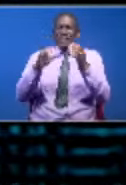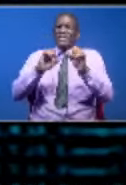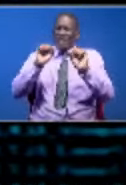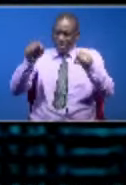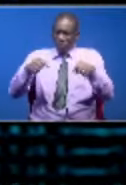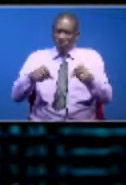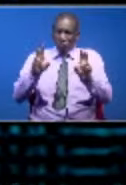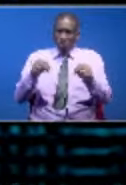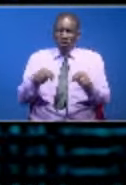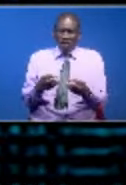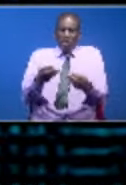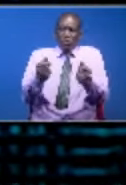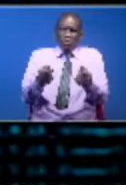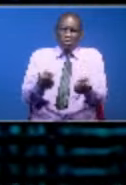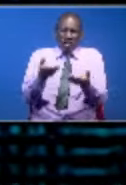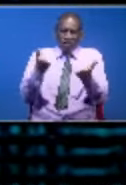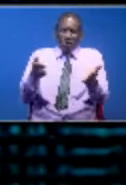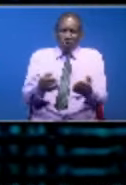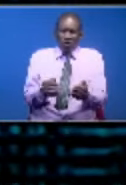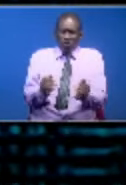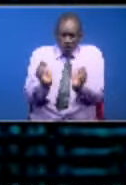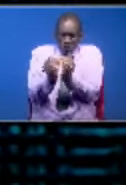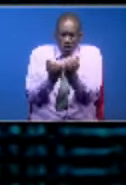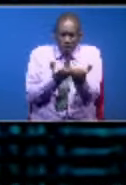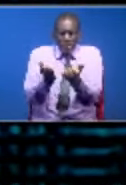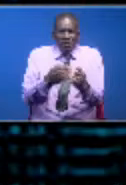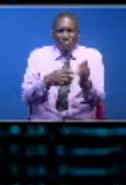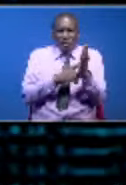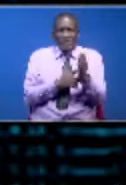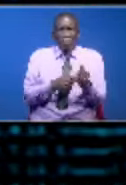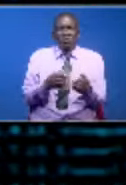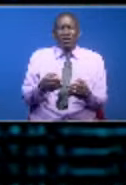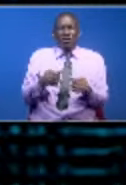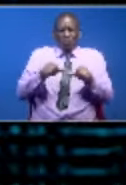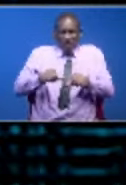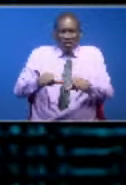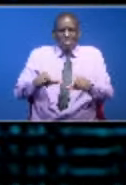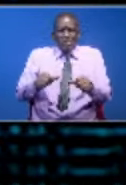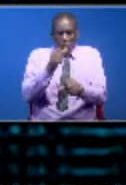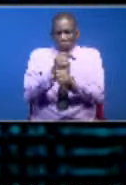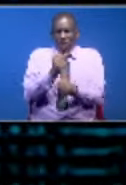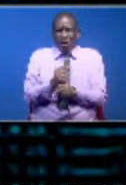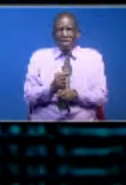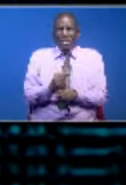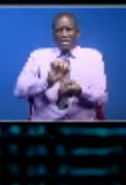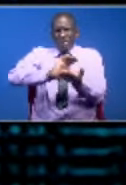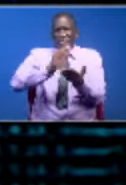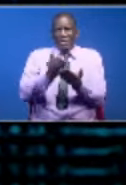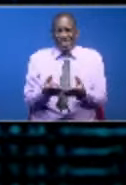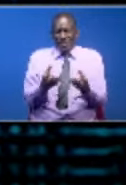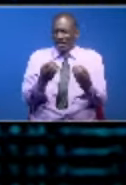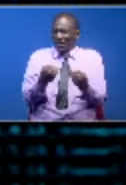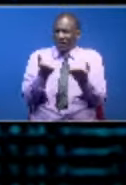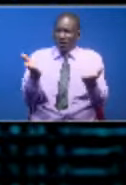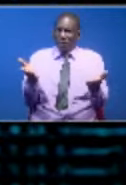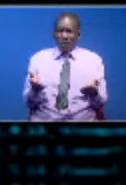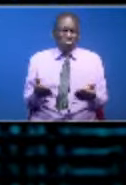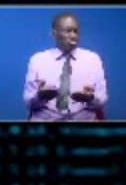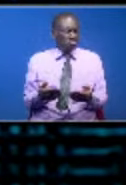solutions available for small and medium-sized enterprises if they embark on the sustainability journey? Is funding easily available? The answer is probably